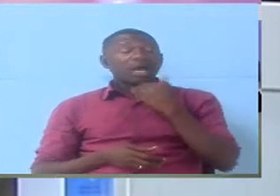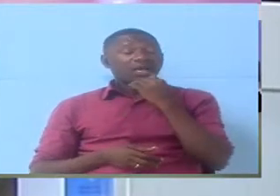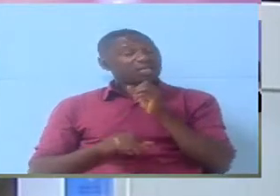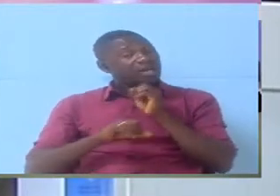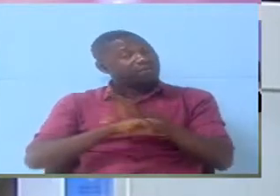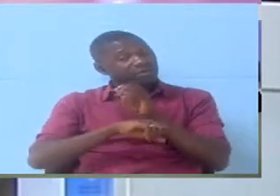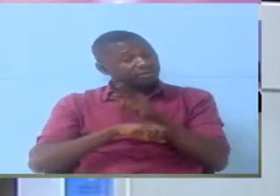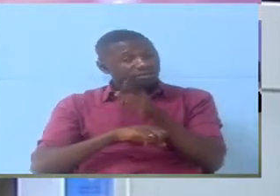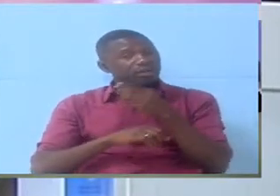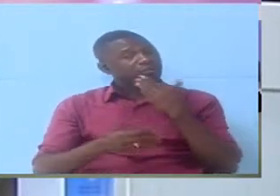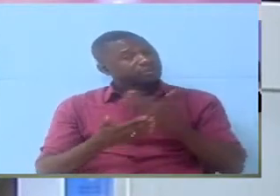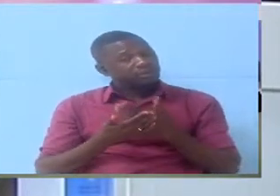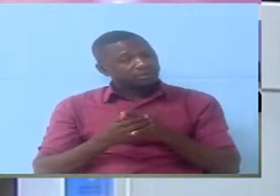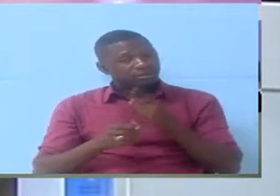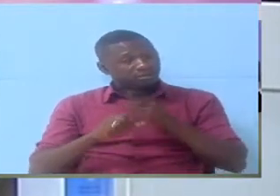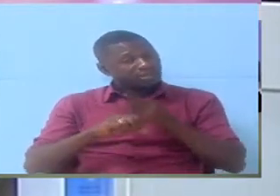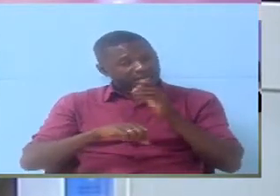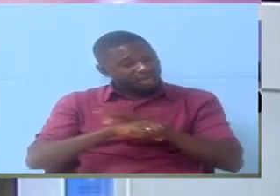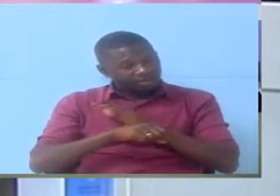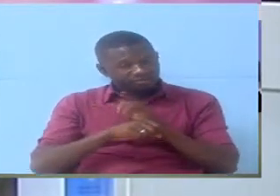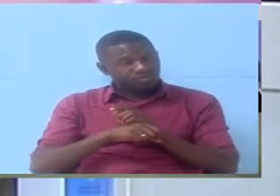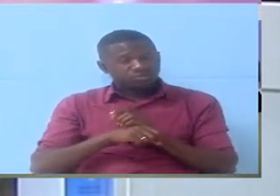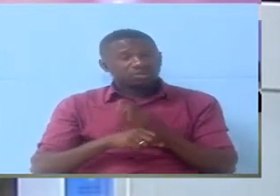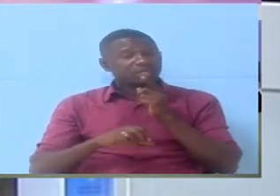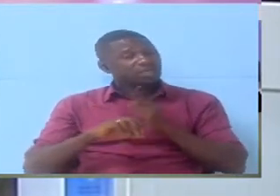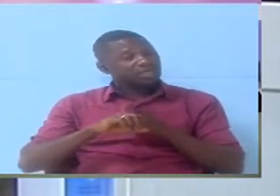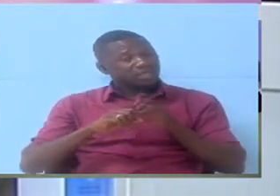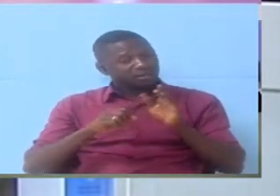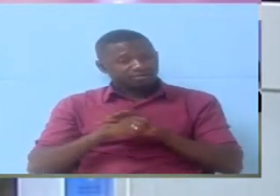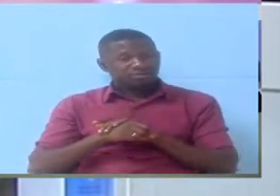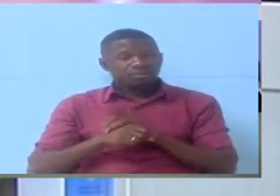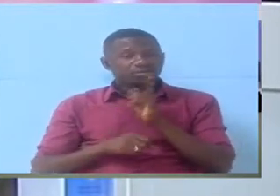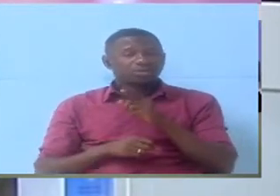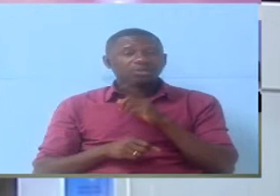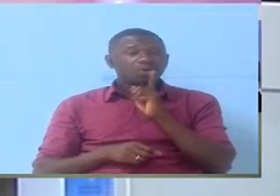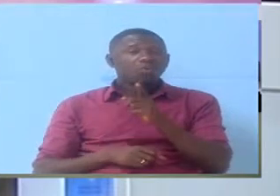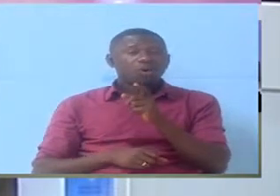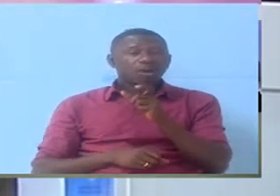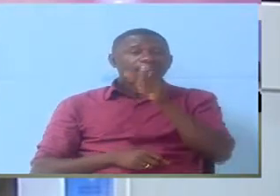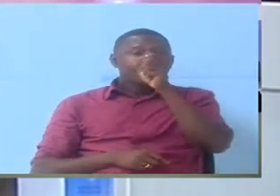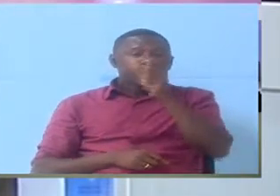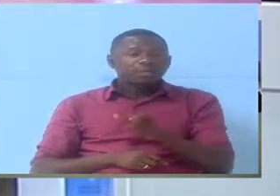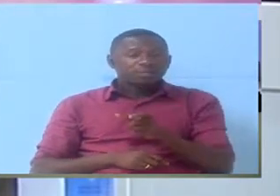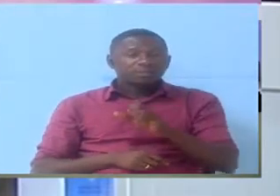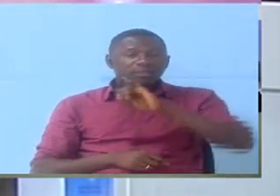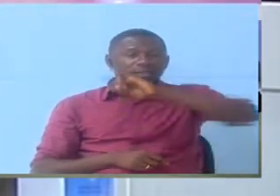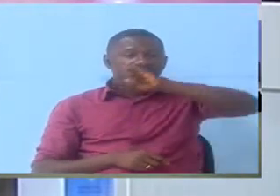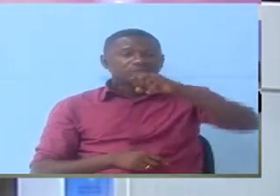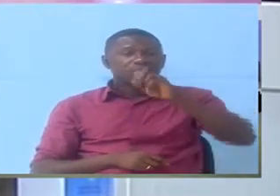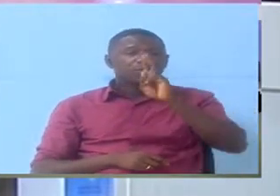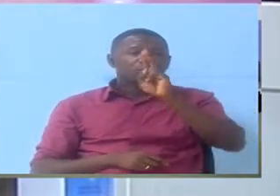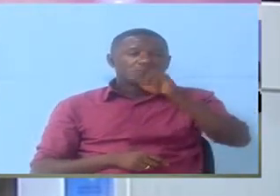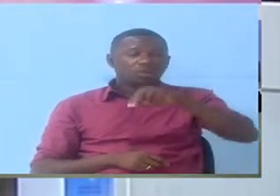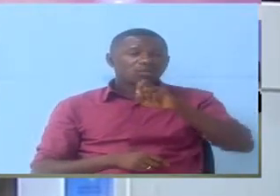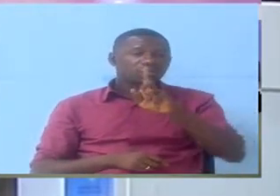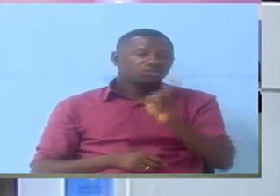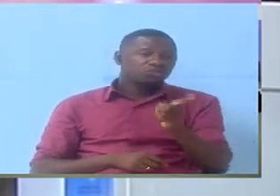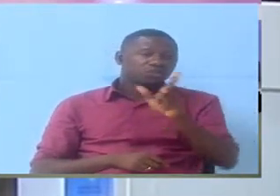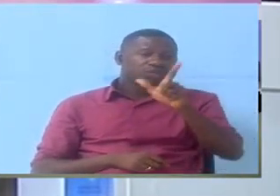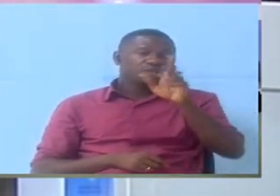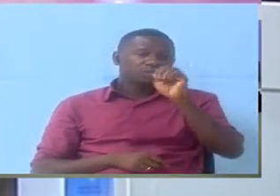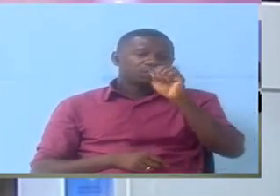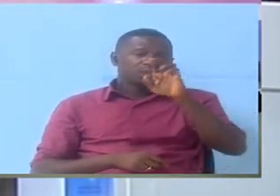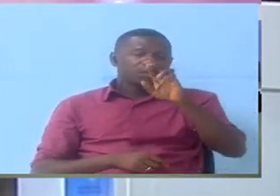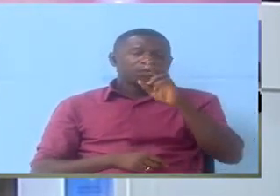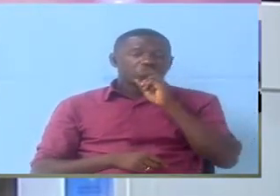si hakilo tu ikomoto. Because there is a particular jungler. Tatu jungler sotonta. Who was assigned. Me ya alonko yedu